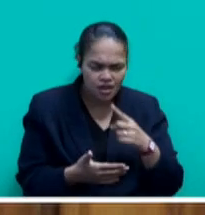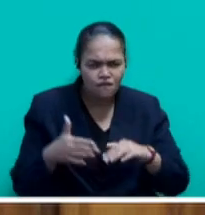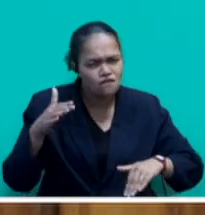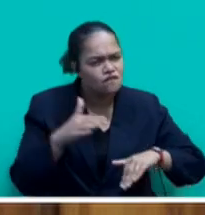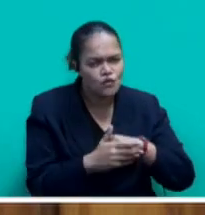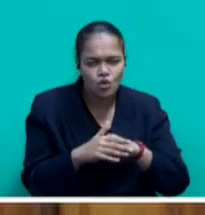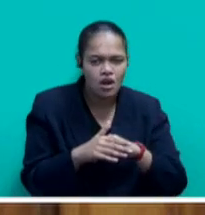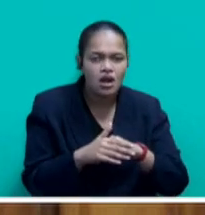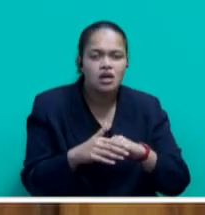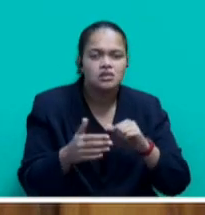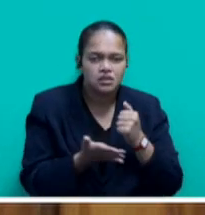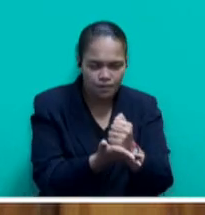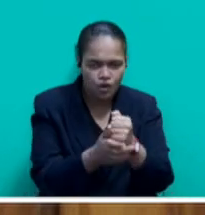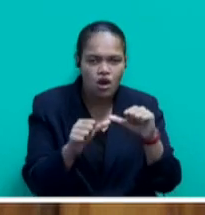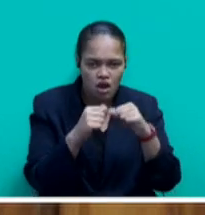endorsement of the